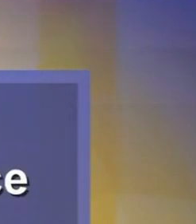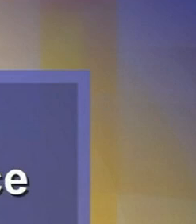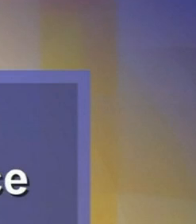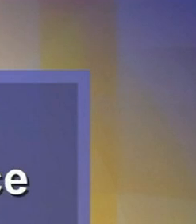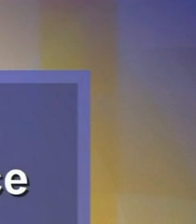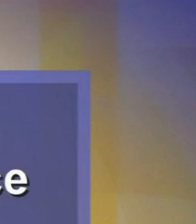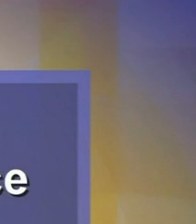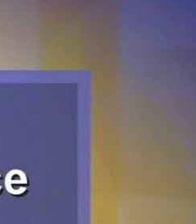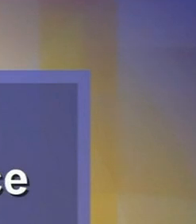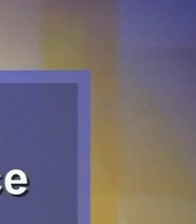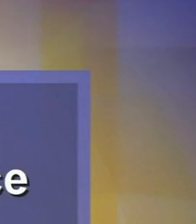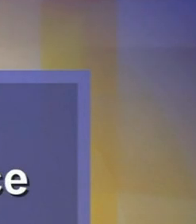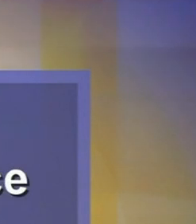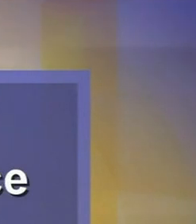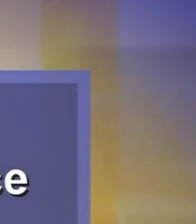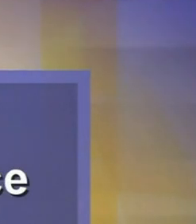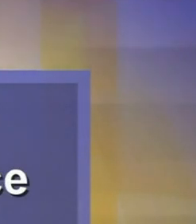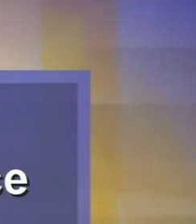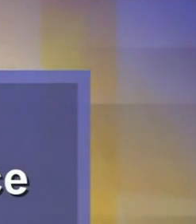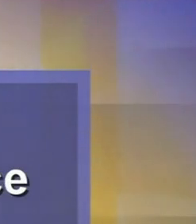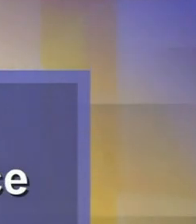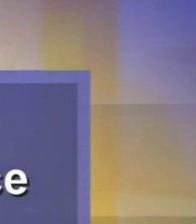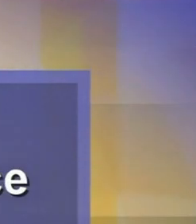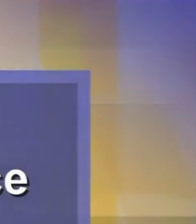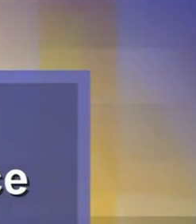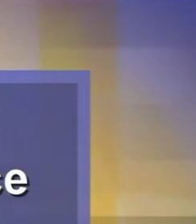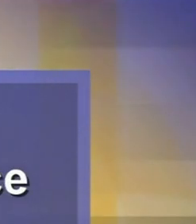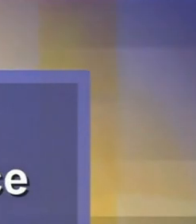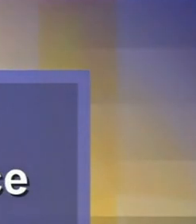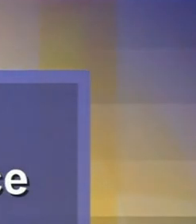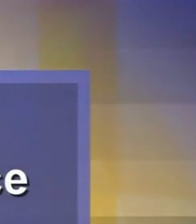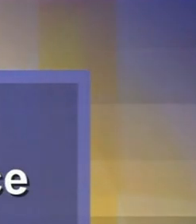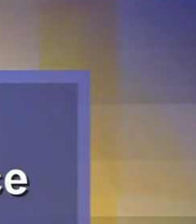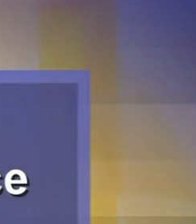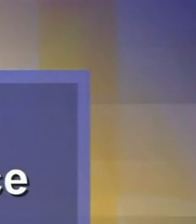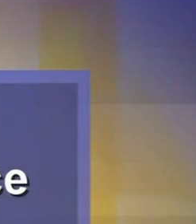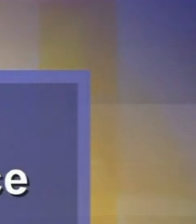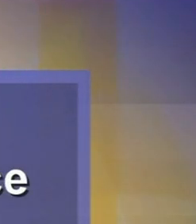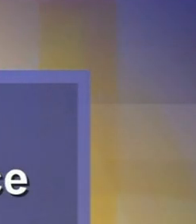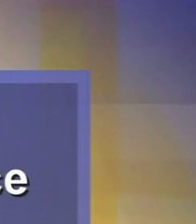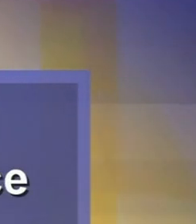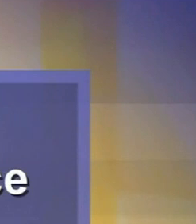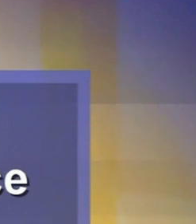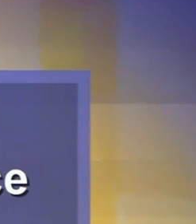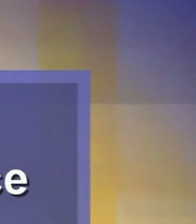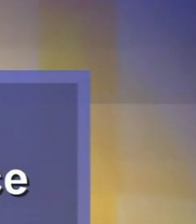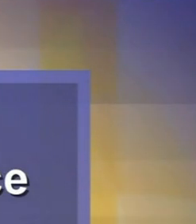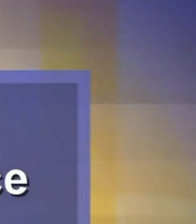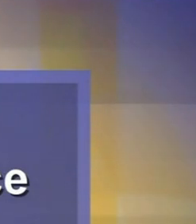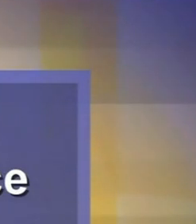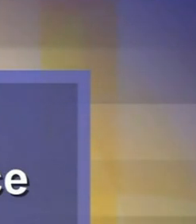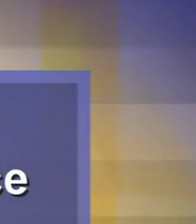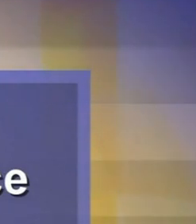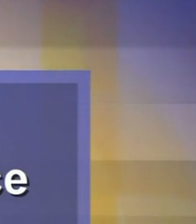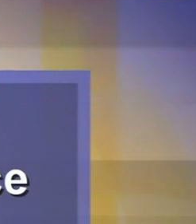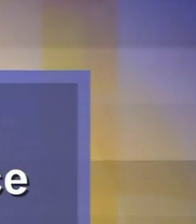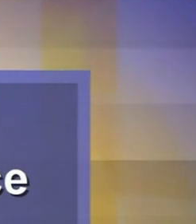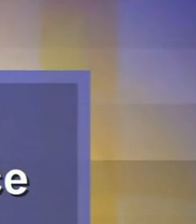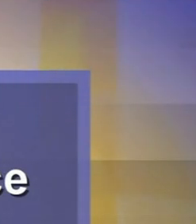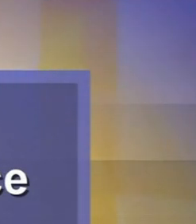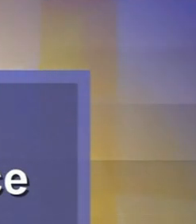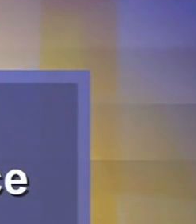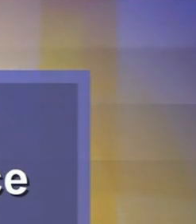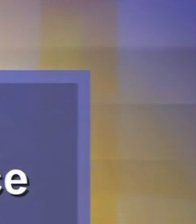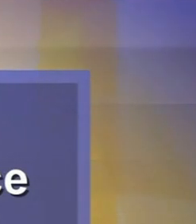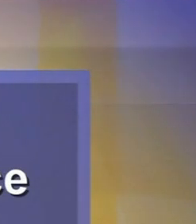streets. If the restaurants are downtown, the ones who aren't downtown might have trouble doing that. I'm not sure. Fortunately, it's still early enough in the